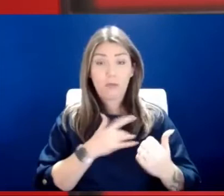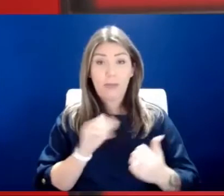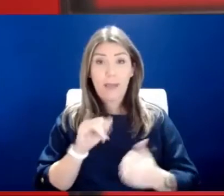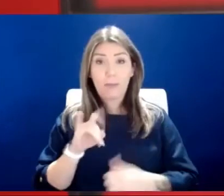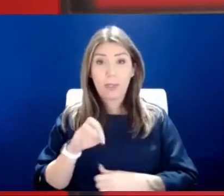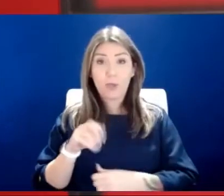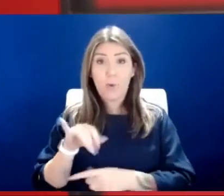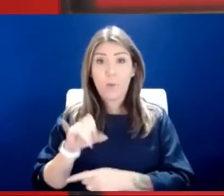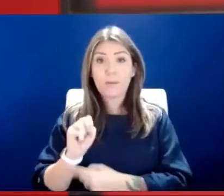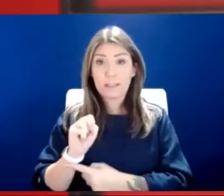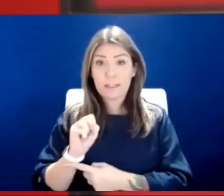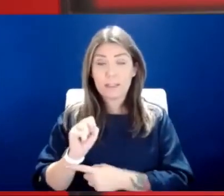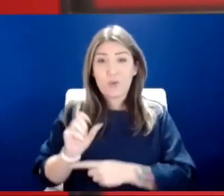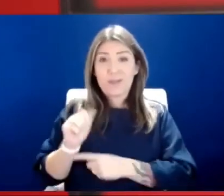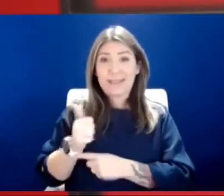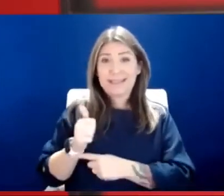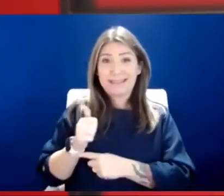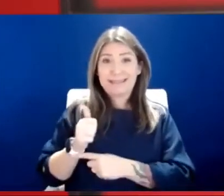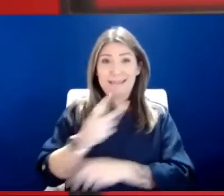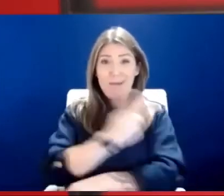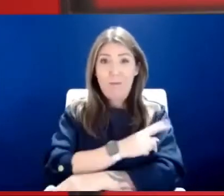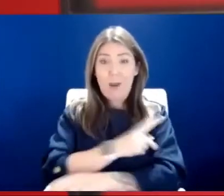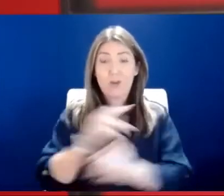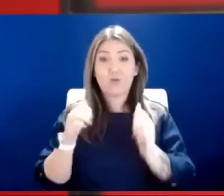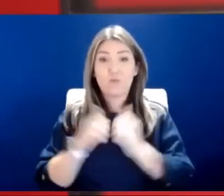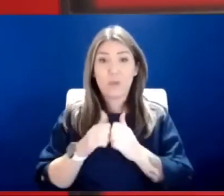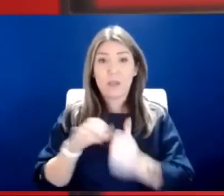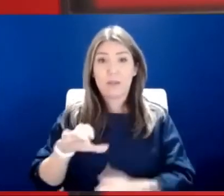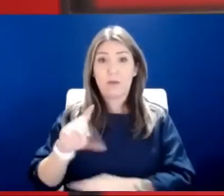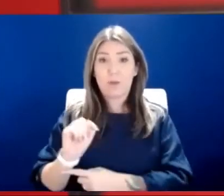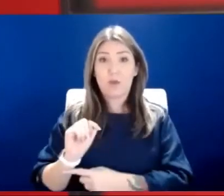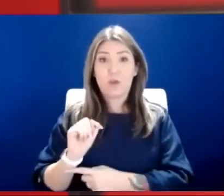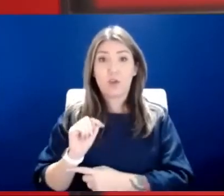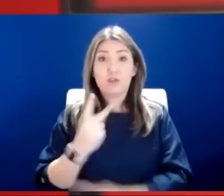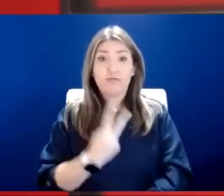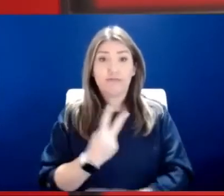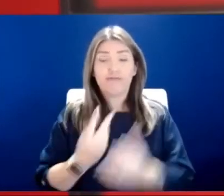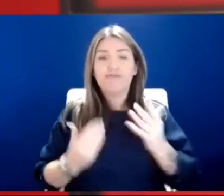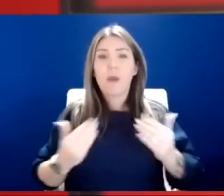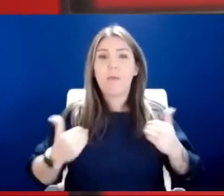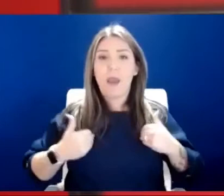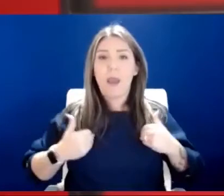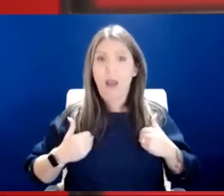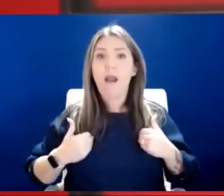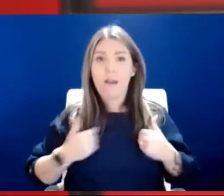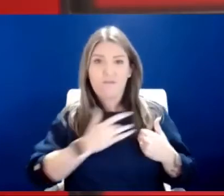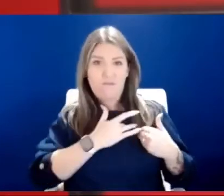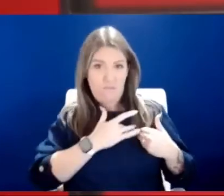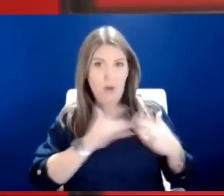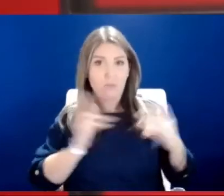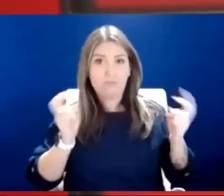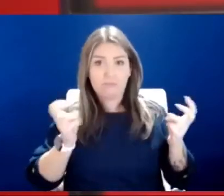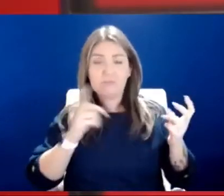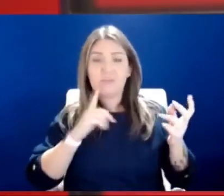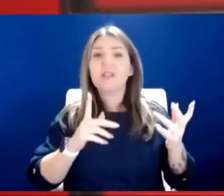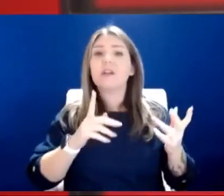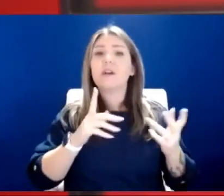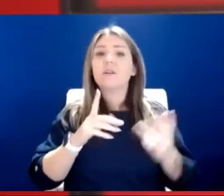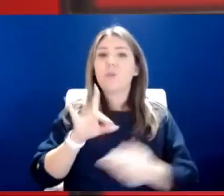10 patients with carpal tunnel, 2 may have amyloidosis. So 8 out of 10 may not have it.